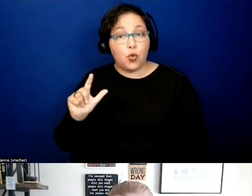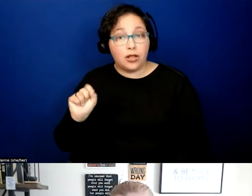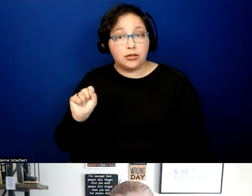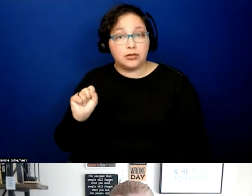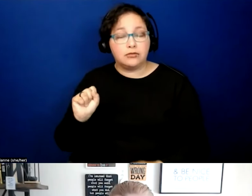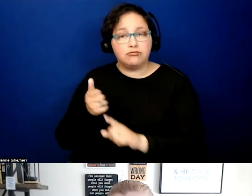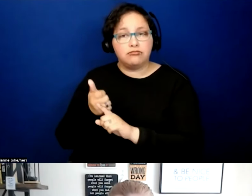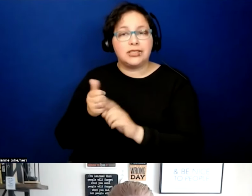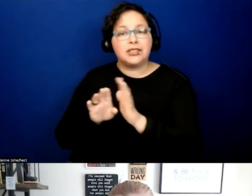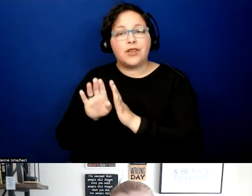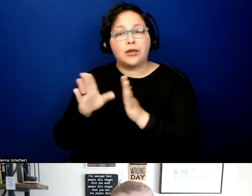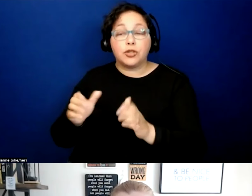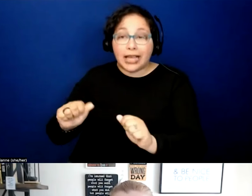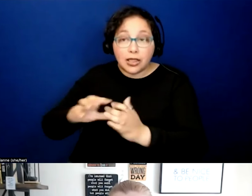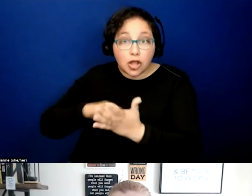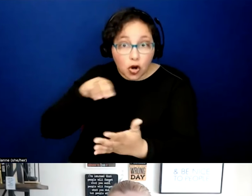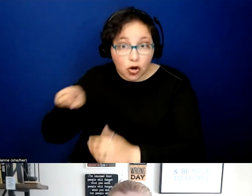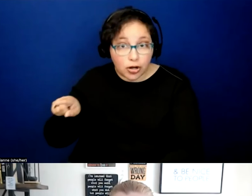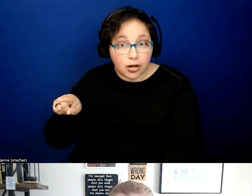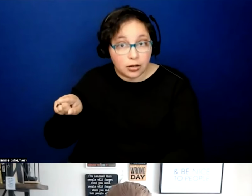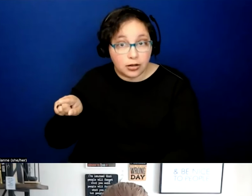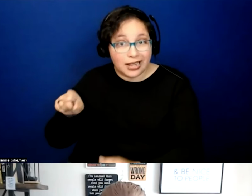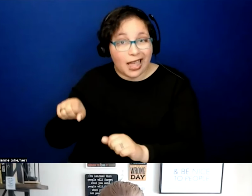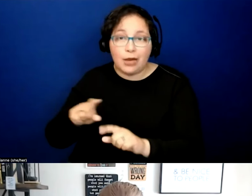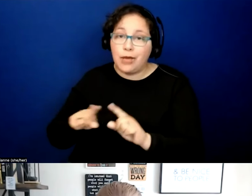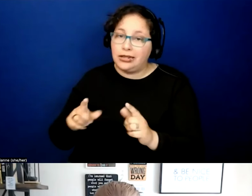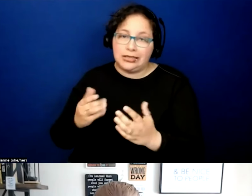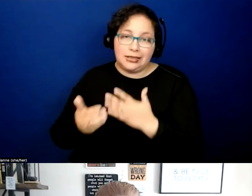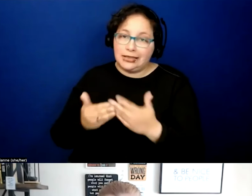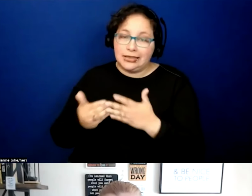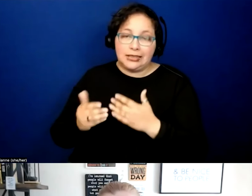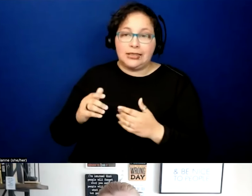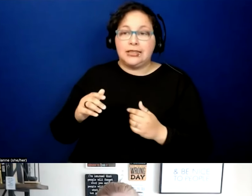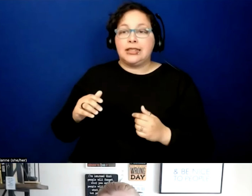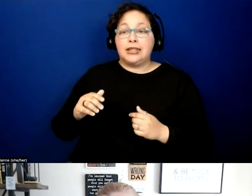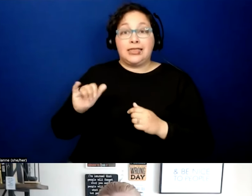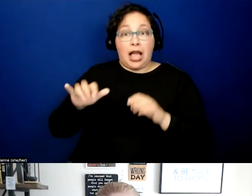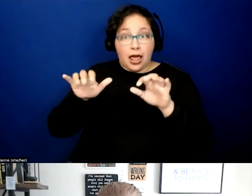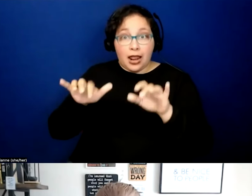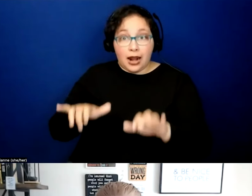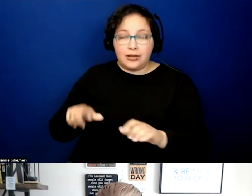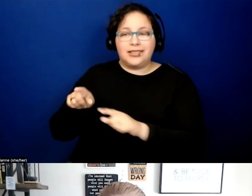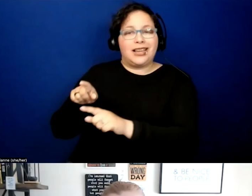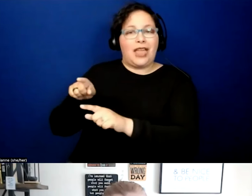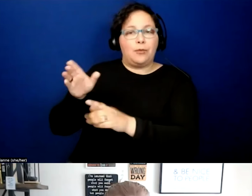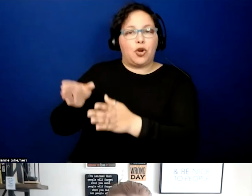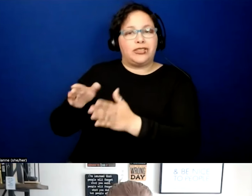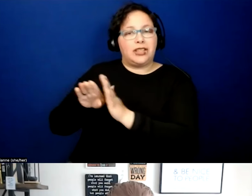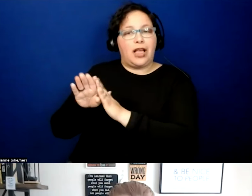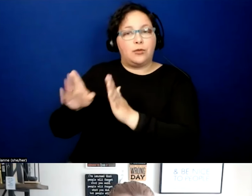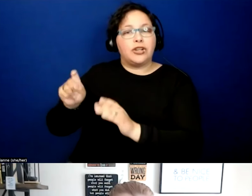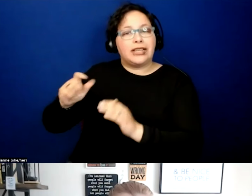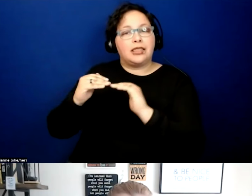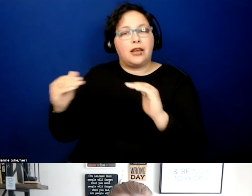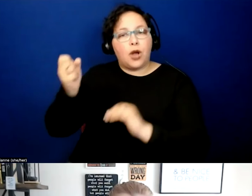to make things accessible, even entering those requires a level of understanding that not everybody